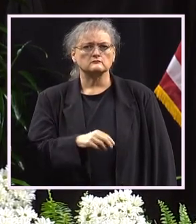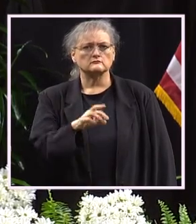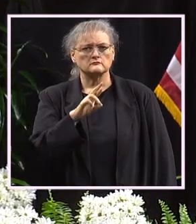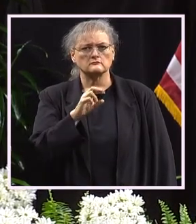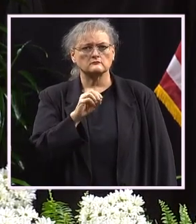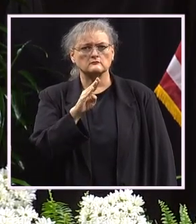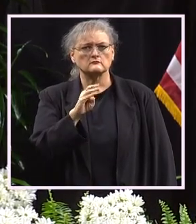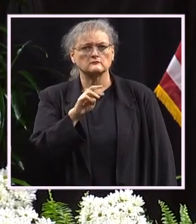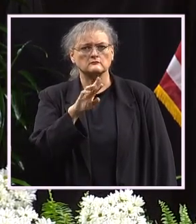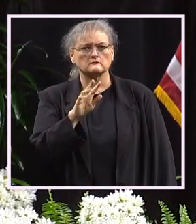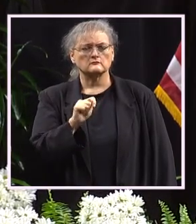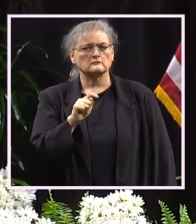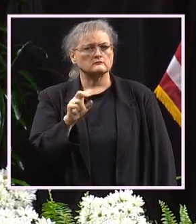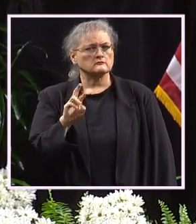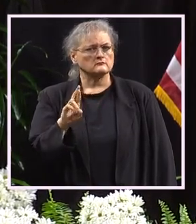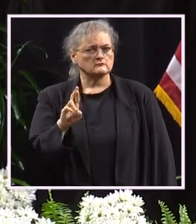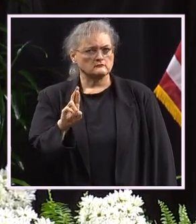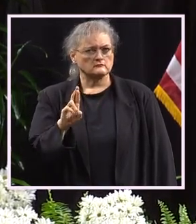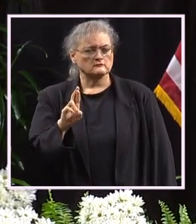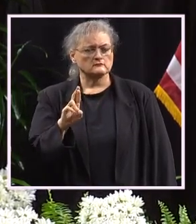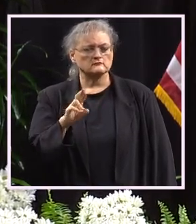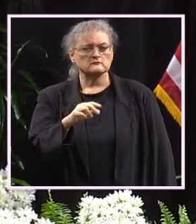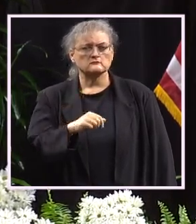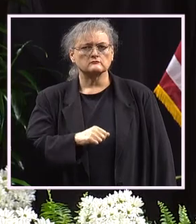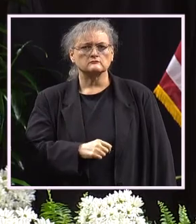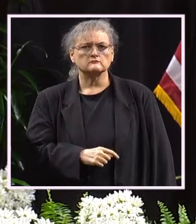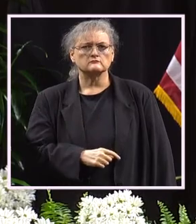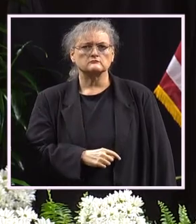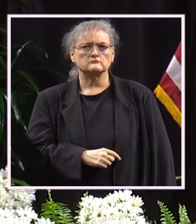Robert Anthony Rivera, Master of Science,